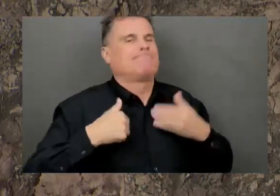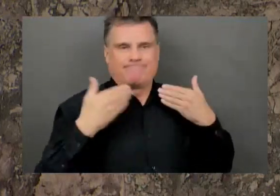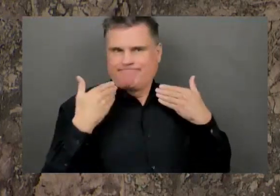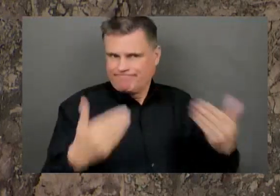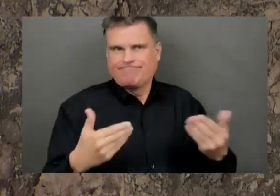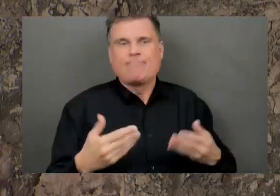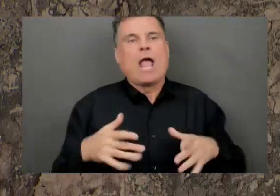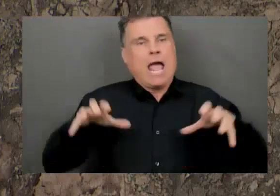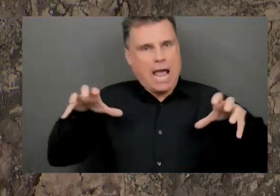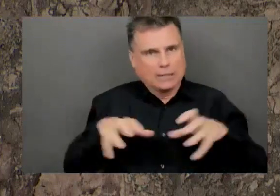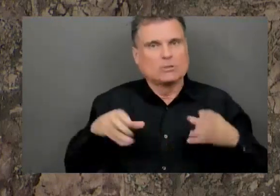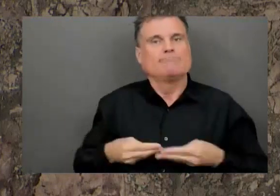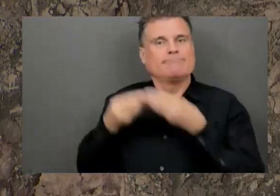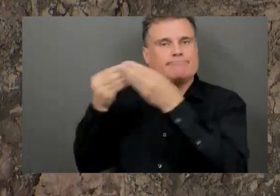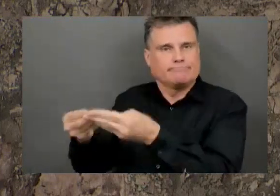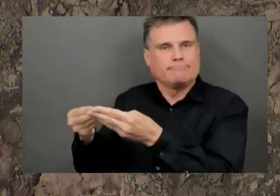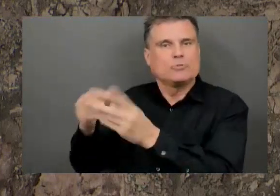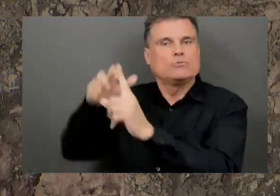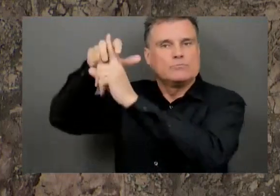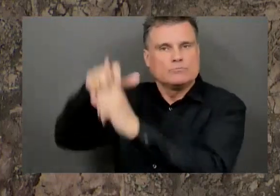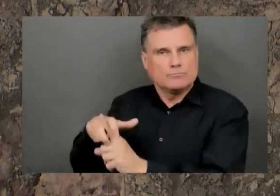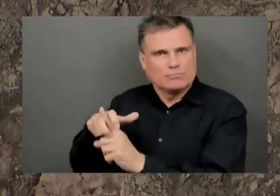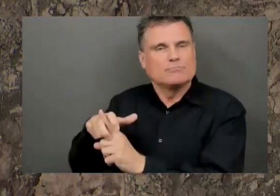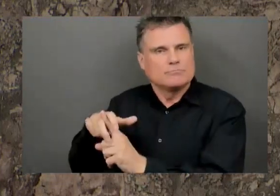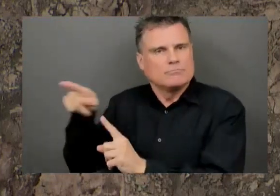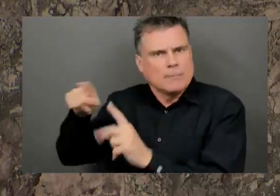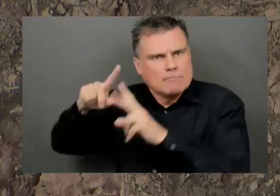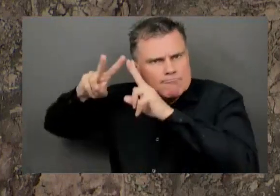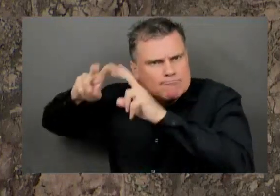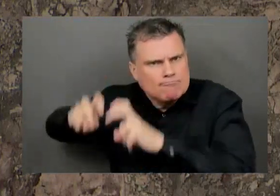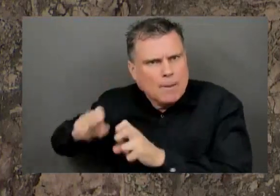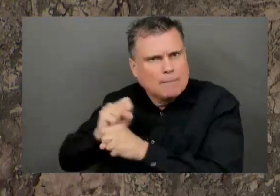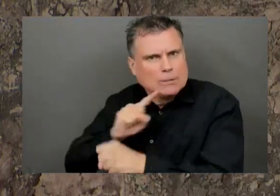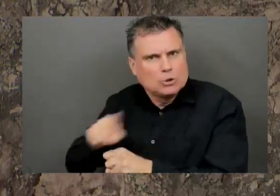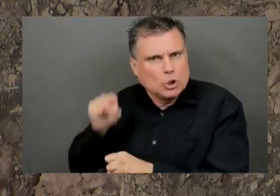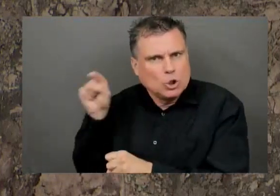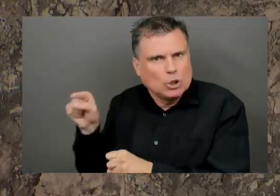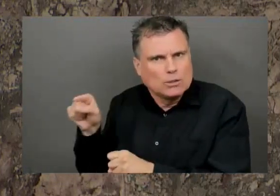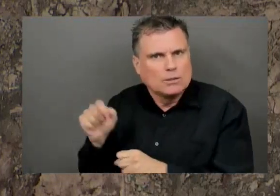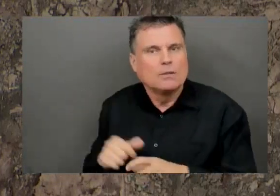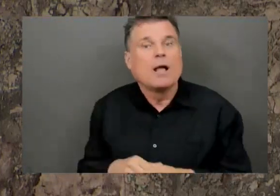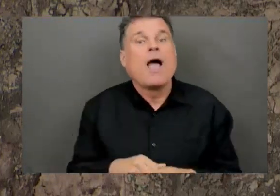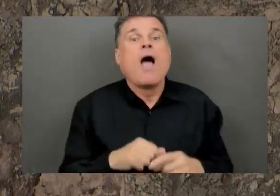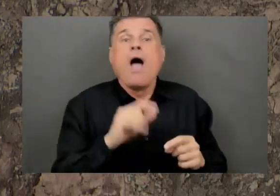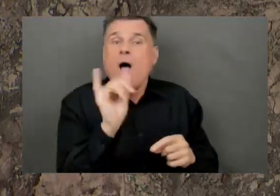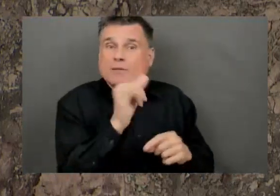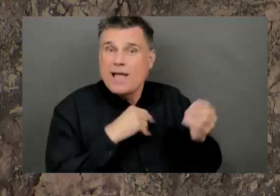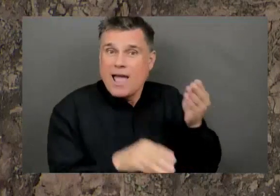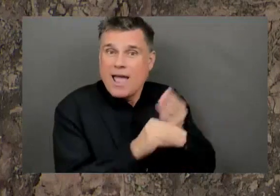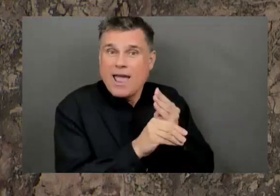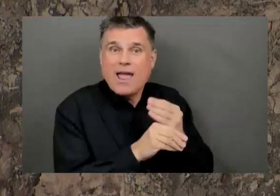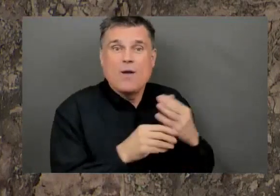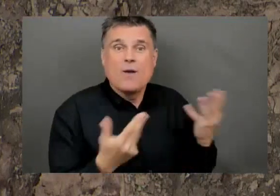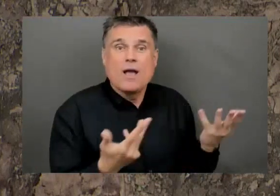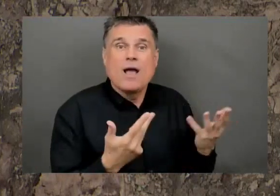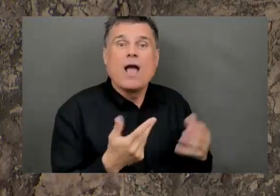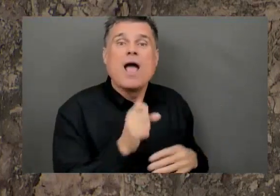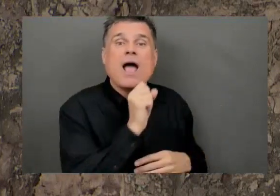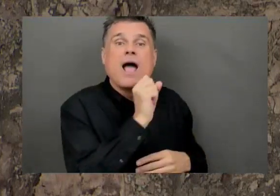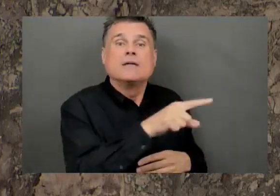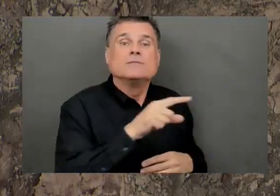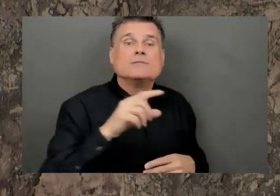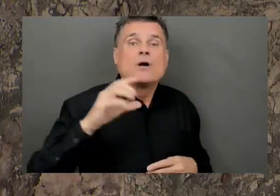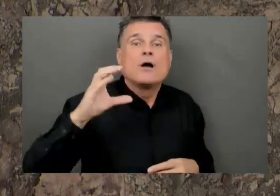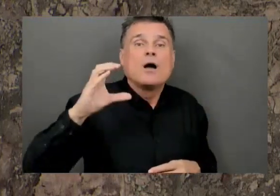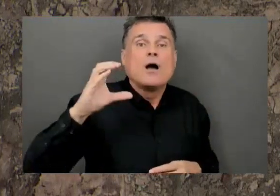Auditor General to do that. In addition, we've asked the Comptroller General to do the same to ensure fairness for everybody. Mr. Speaker, grant